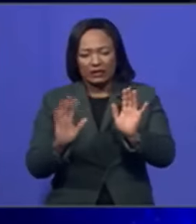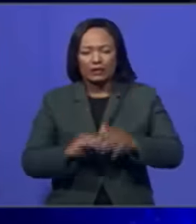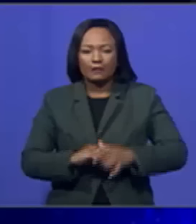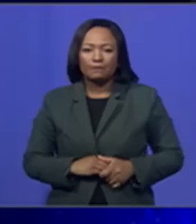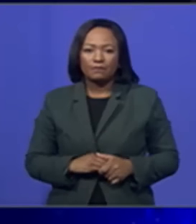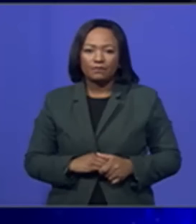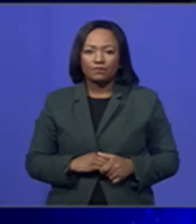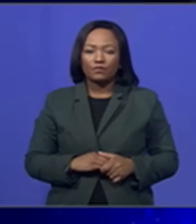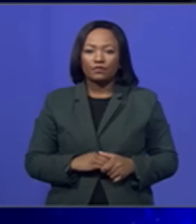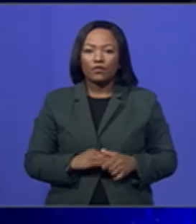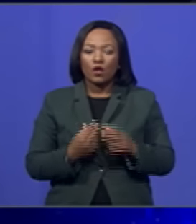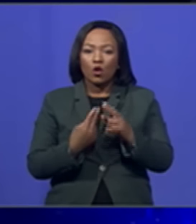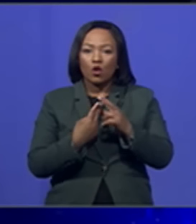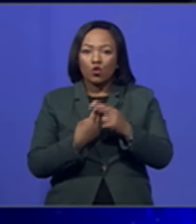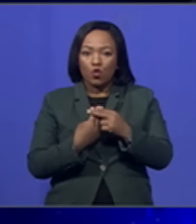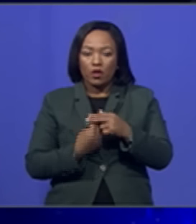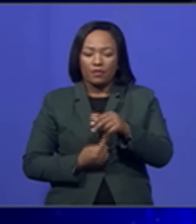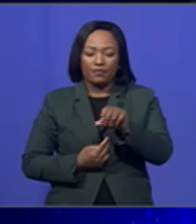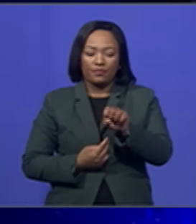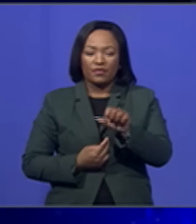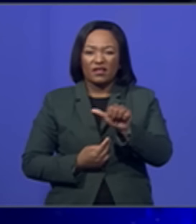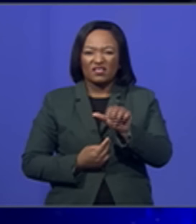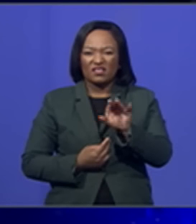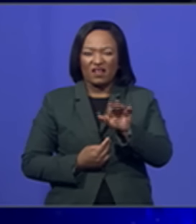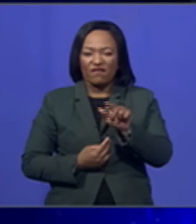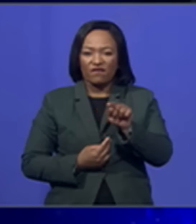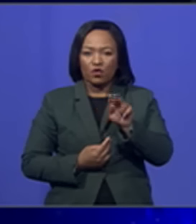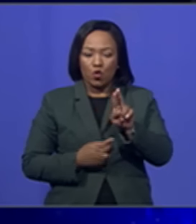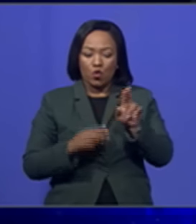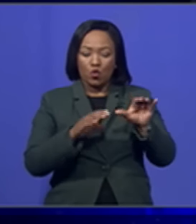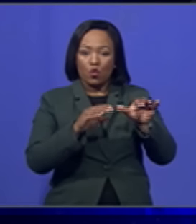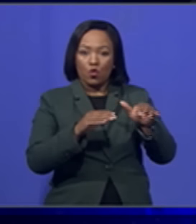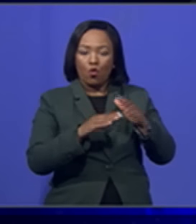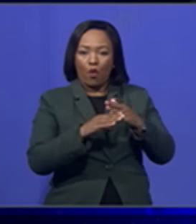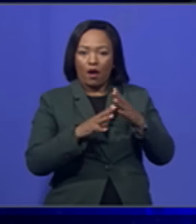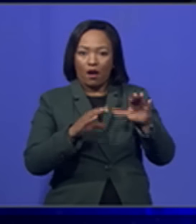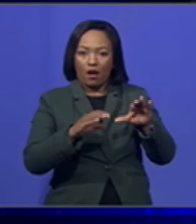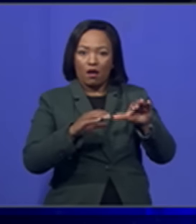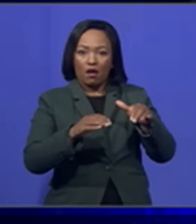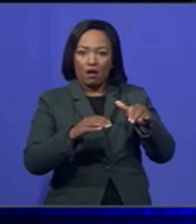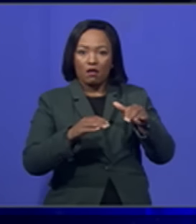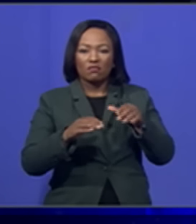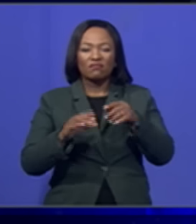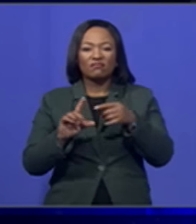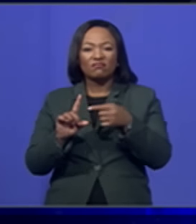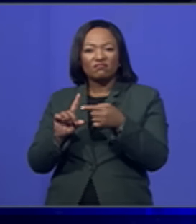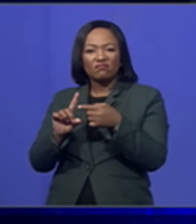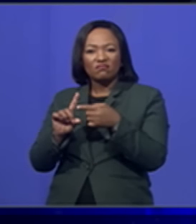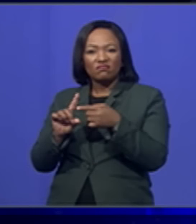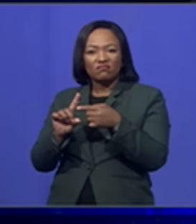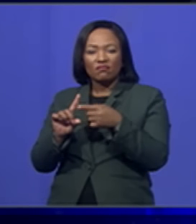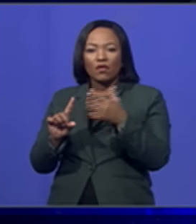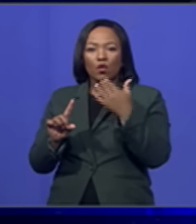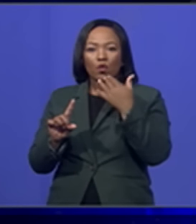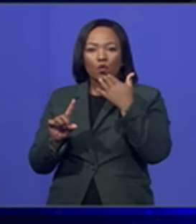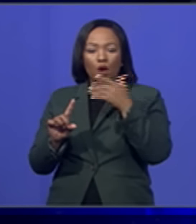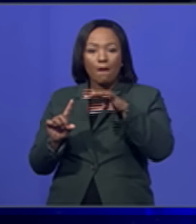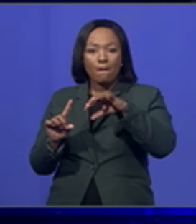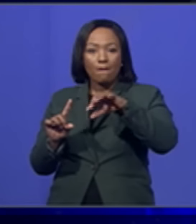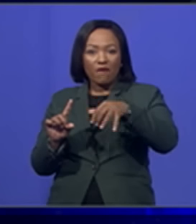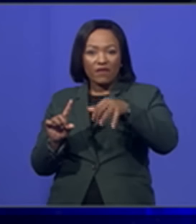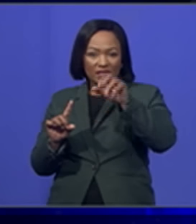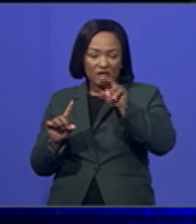Union ya basebetsi ya SAFTU e tobokeditse boipiletso bao ba leponaletso le ho potlakisa diphuputso polaong ya Moitseke ditabeng tsa setjhaba profenseng ya North West